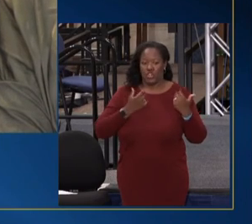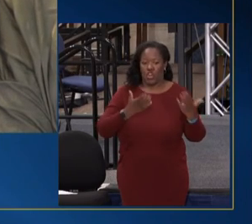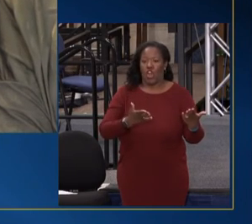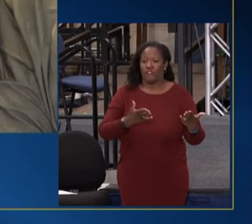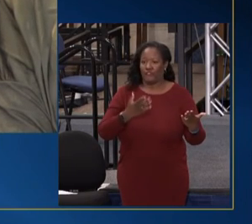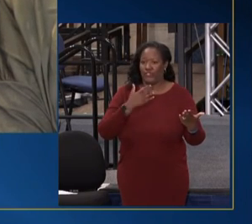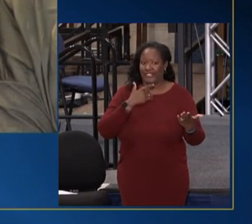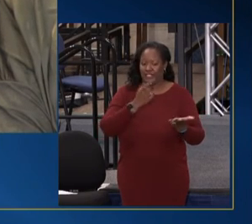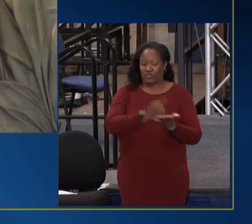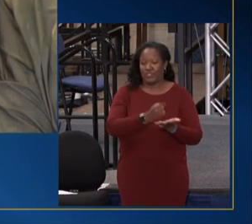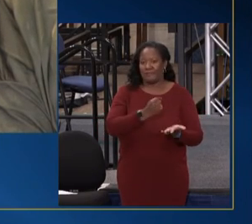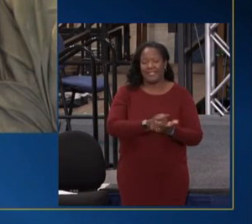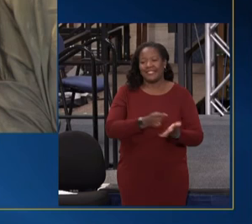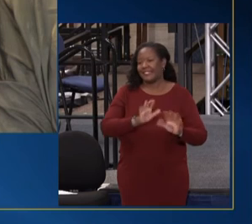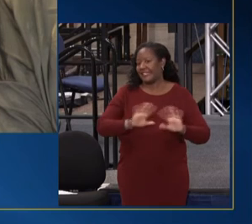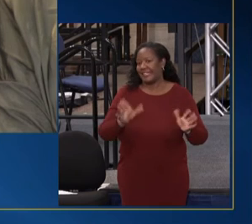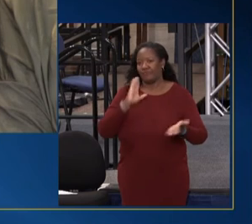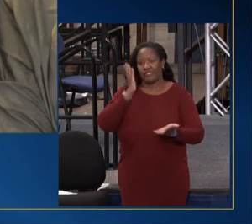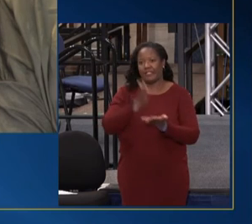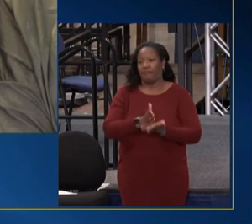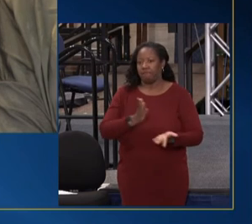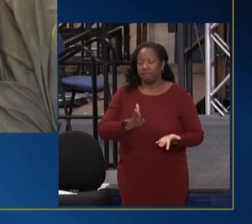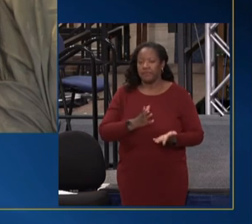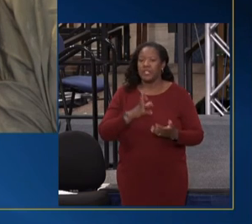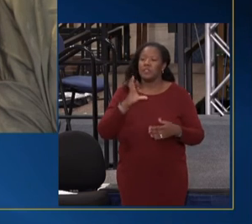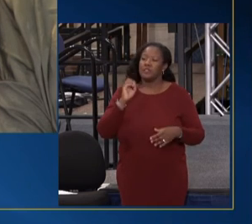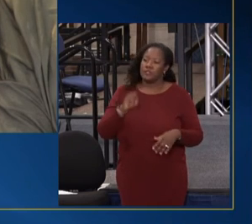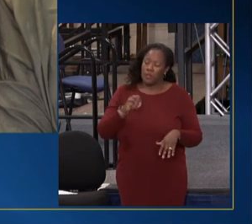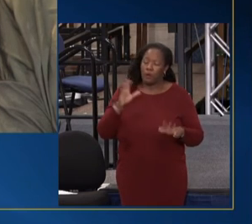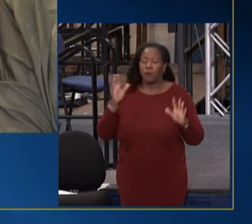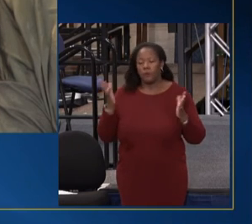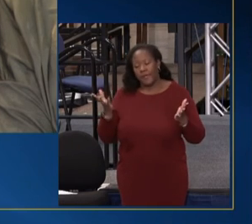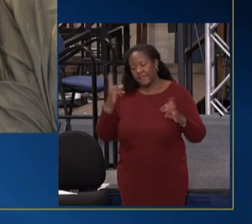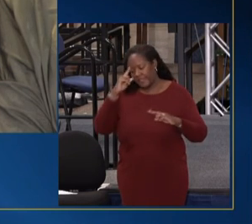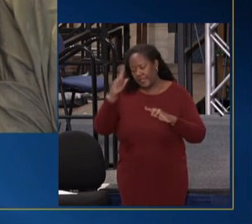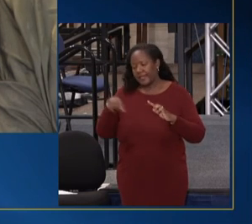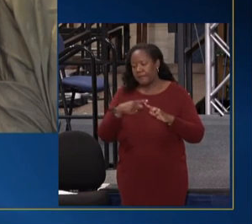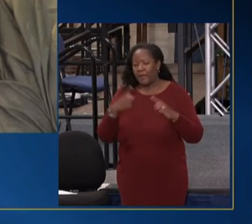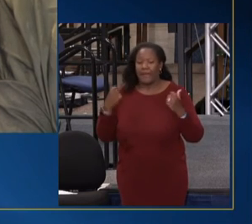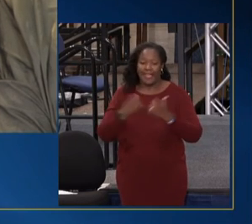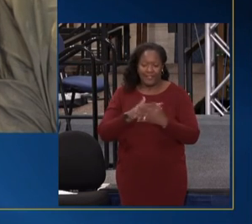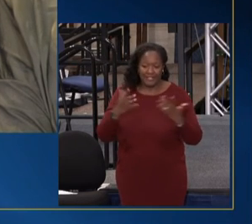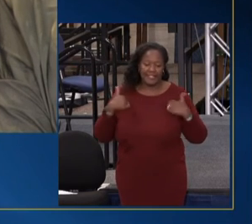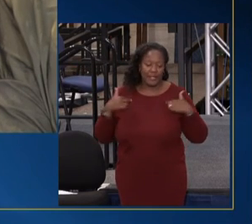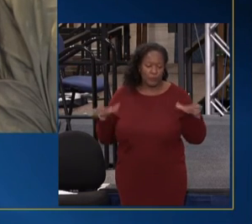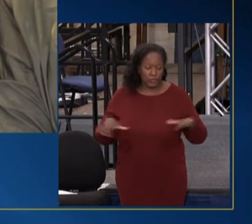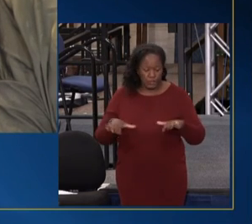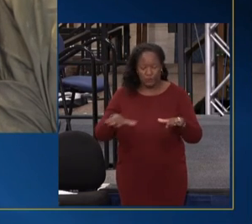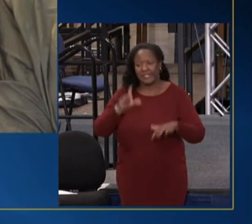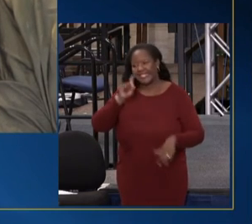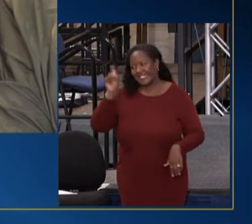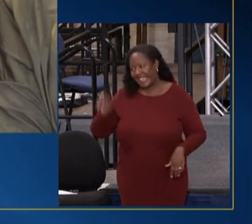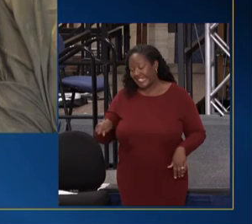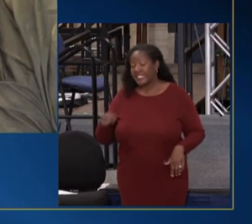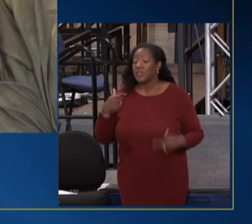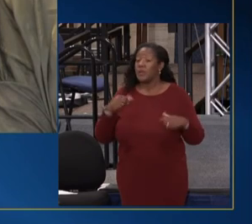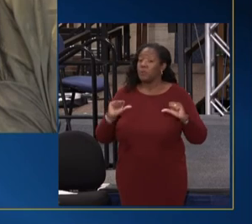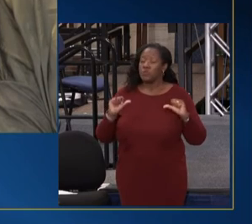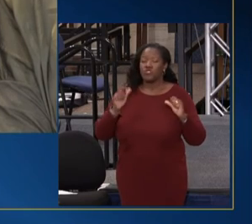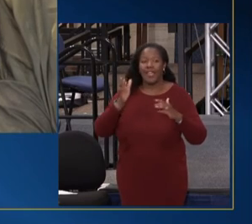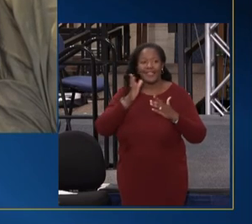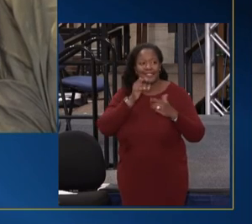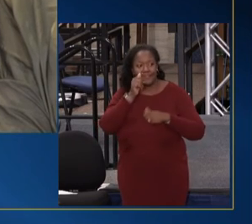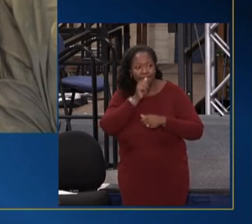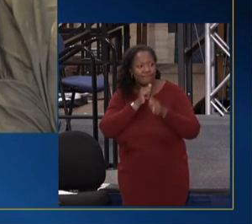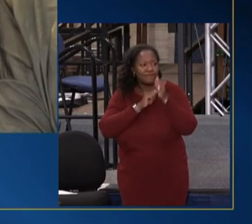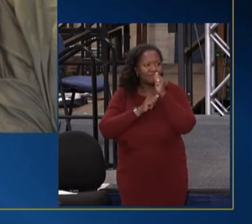affirming services. So when we think about everything that we're doing in Texas, is really just trying to navigate a space where